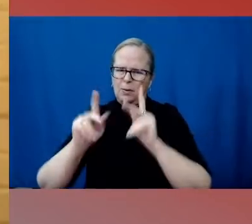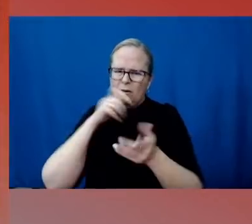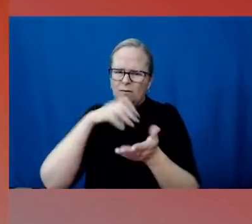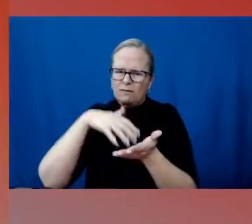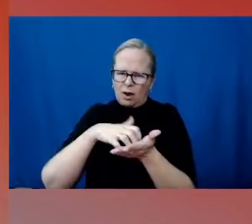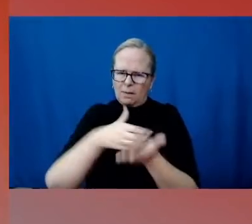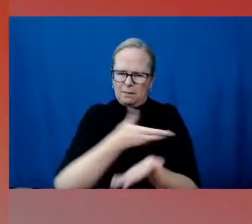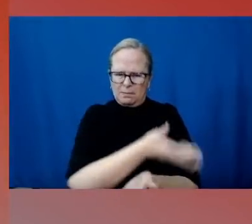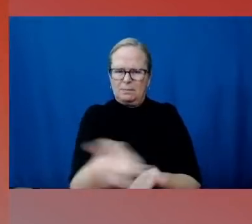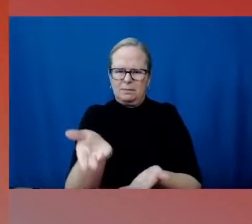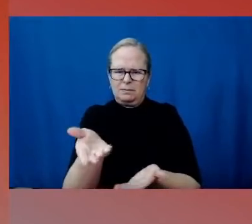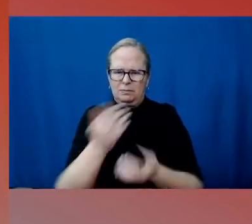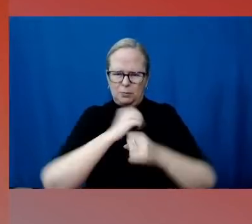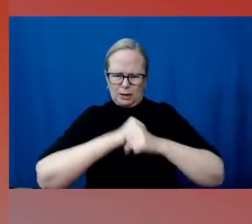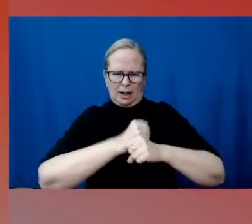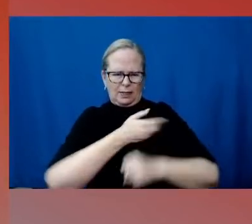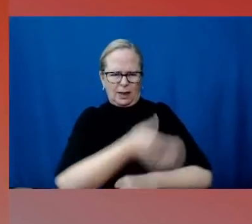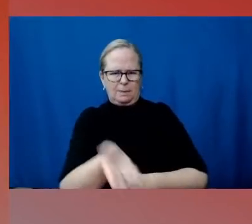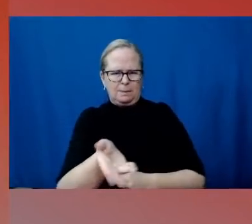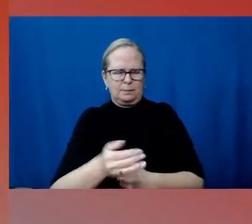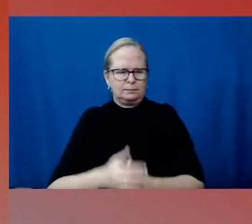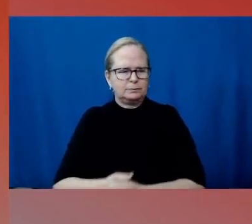vulnerable.